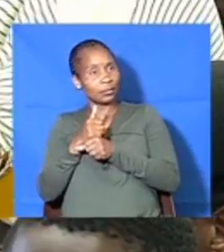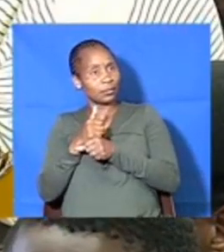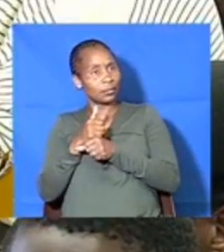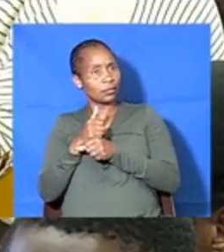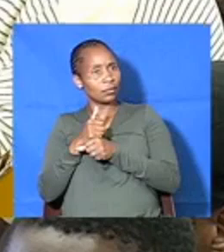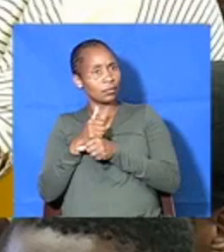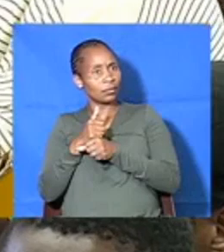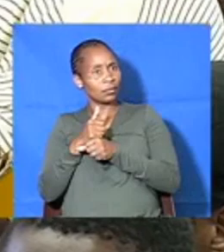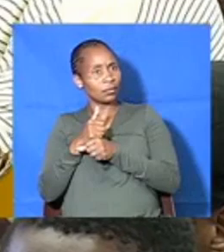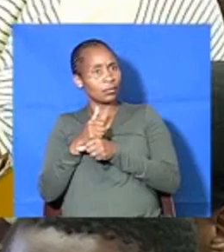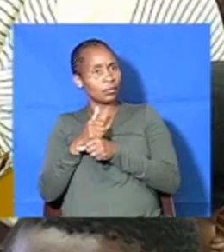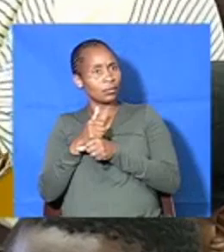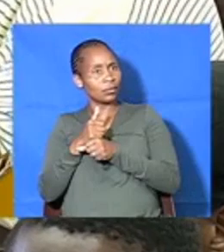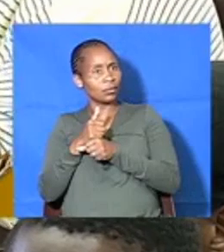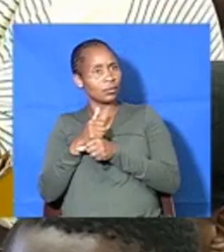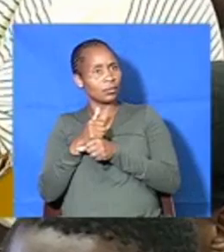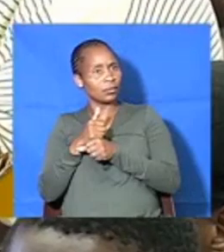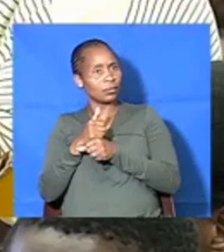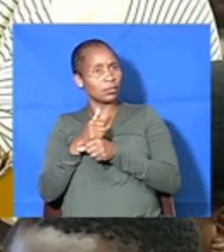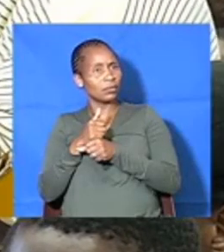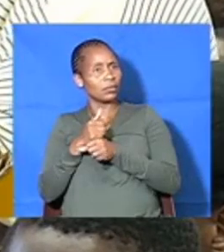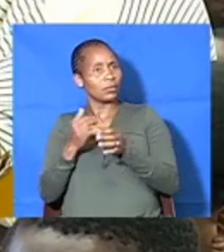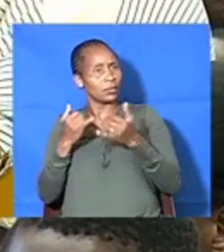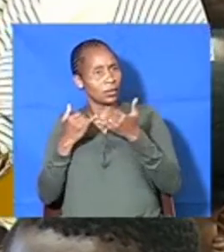They don't care about their health. A